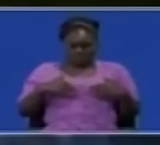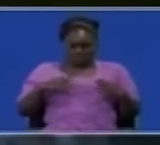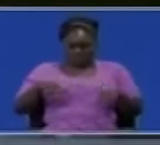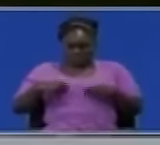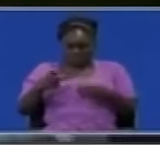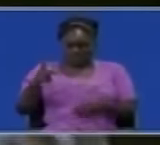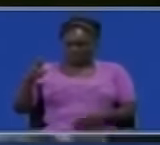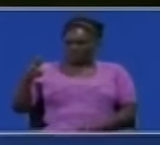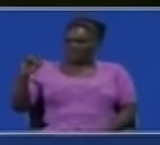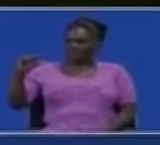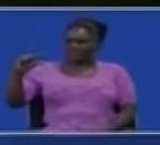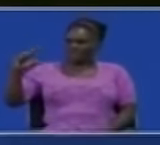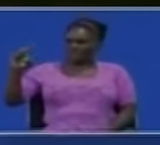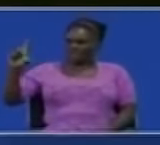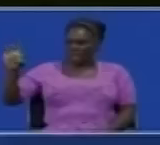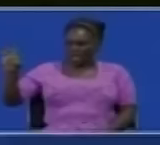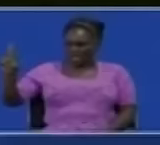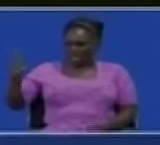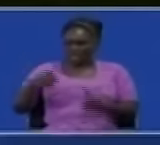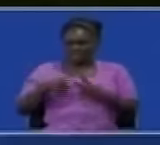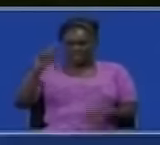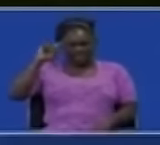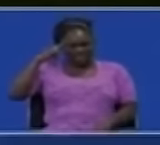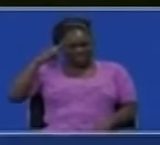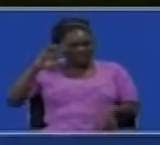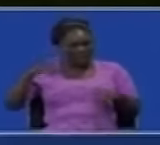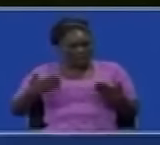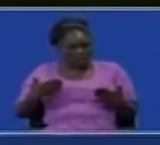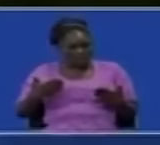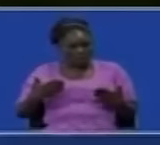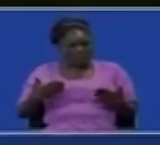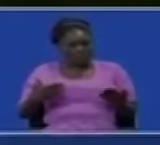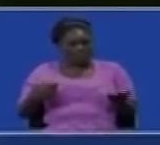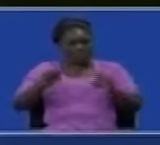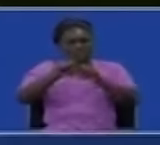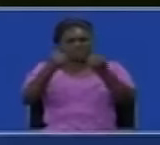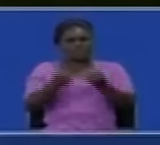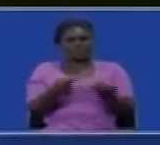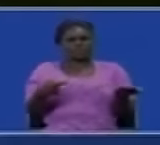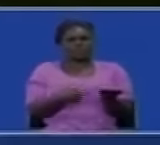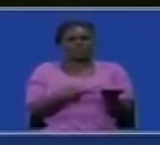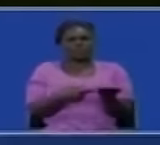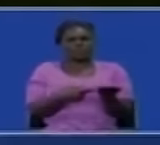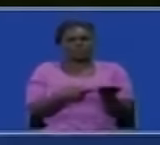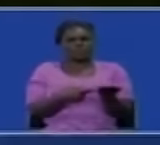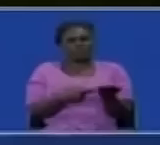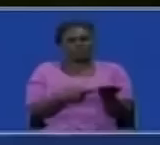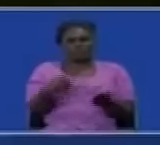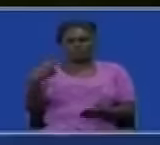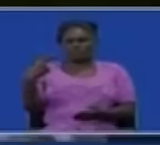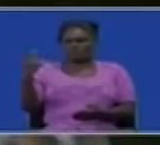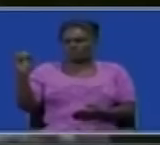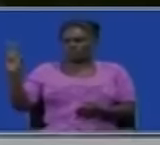curricula the idea that we have to start thinking about starting this system come past